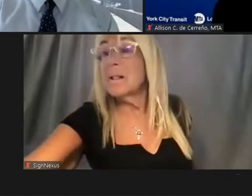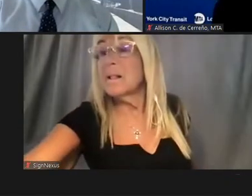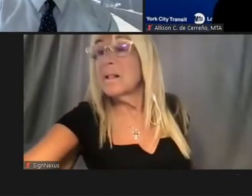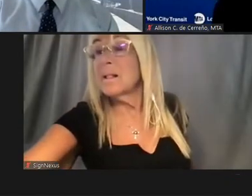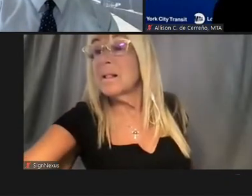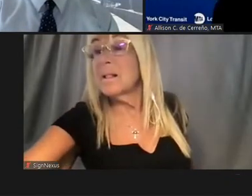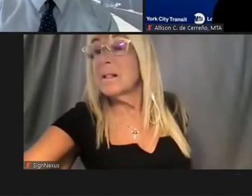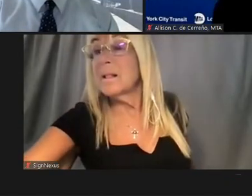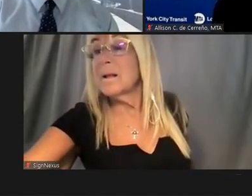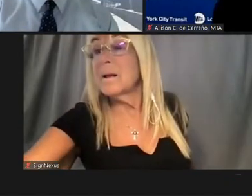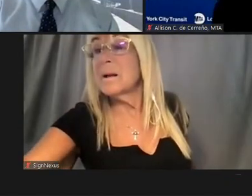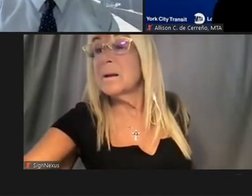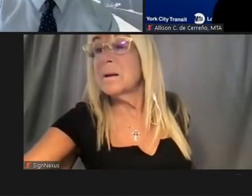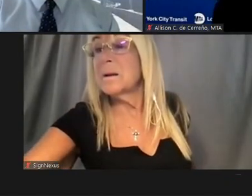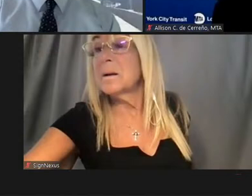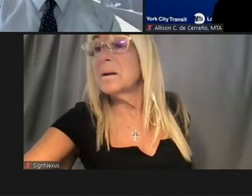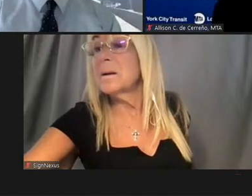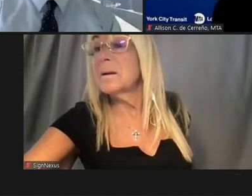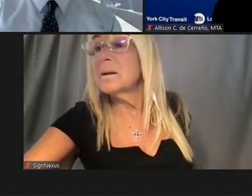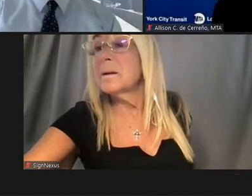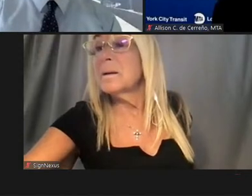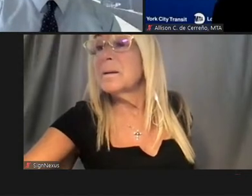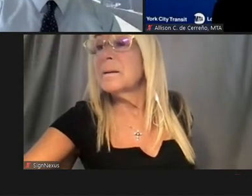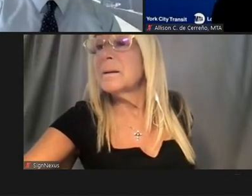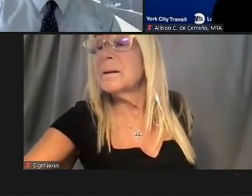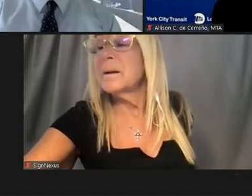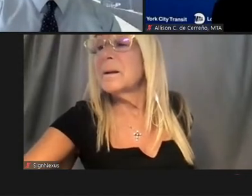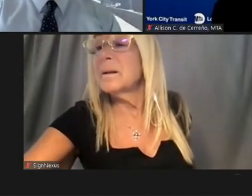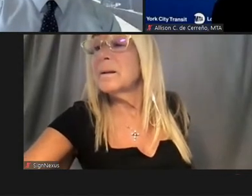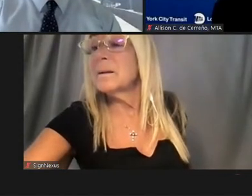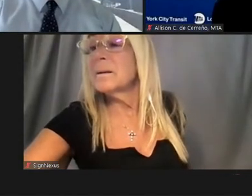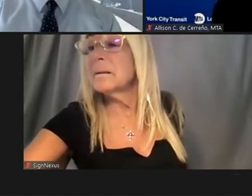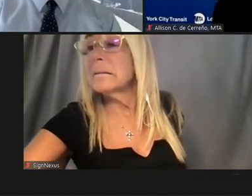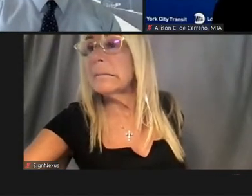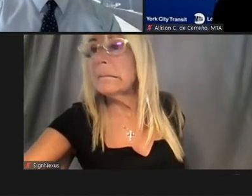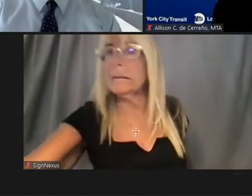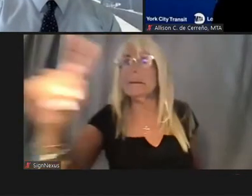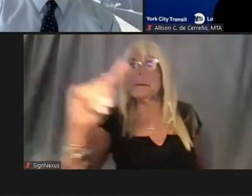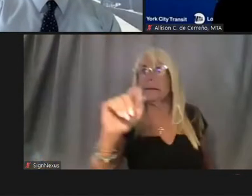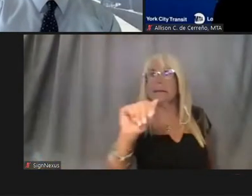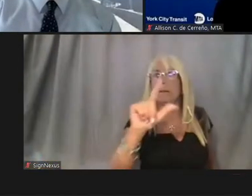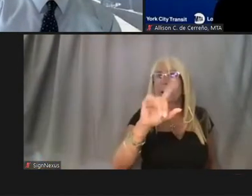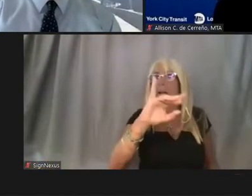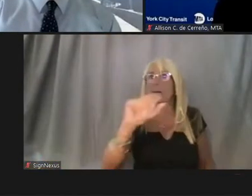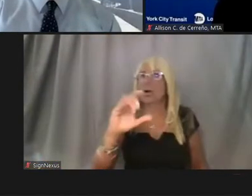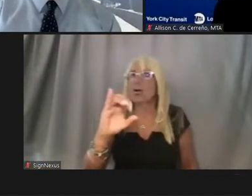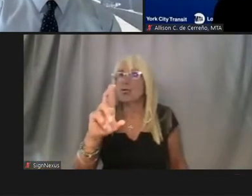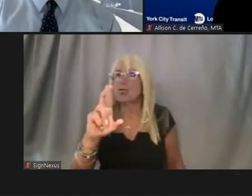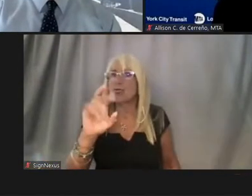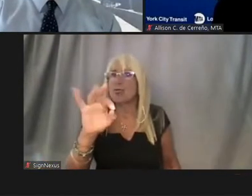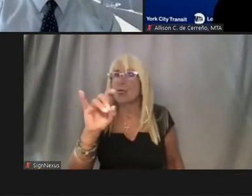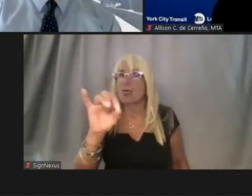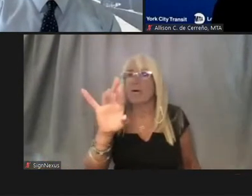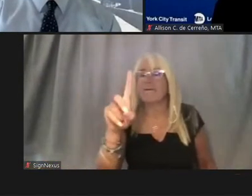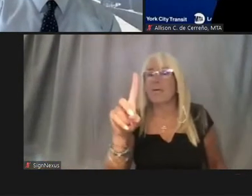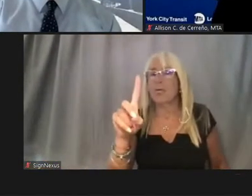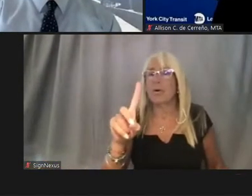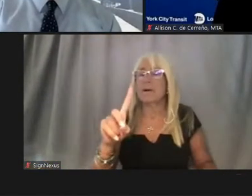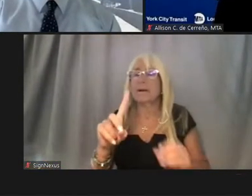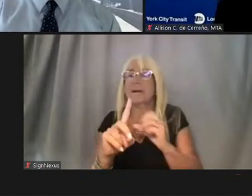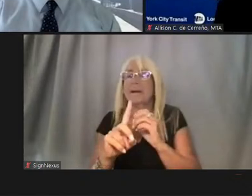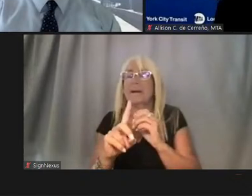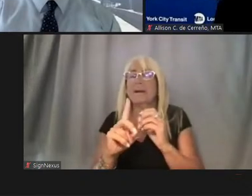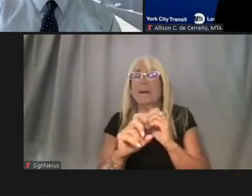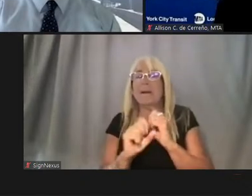uh can you guys hear me yes we can awesome good afternoon my name is Talia Crawford I'm the campaign organizer for Tri-State